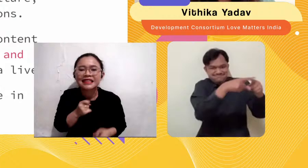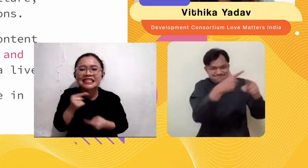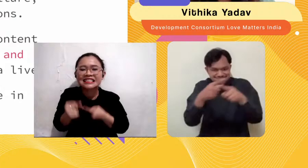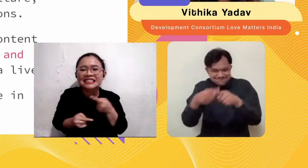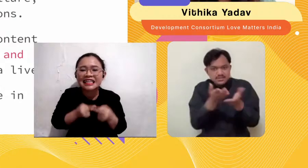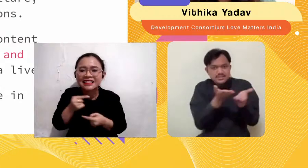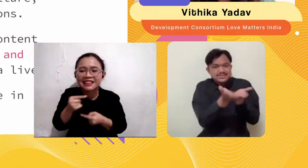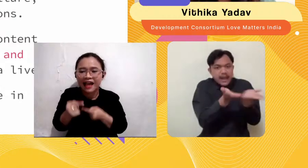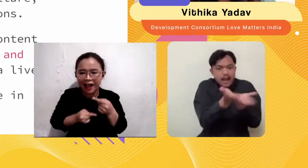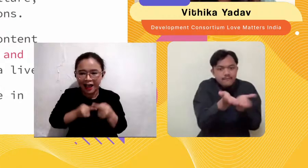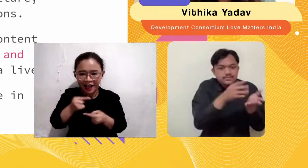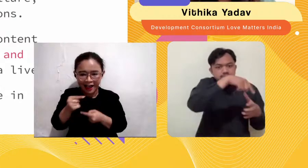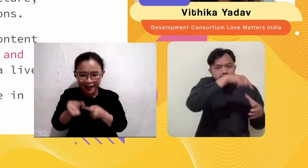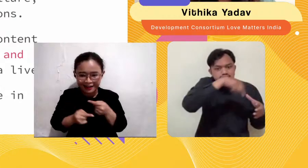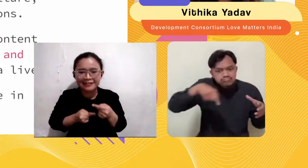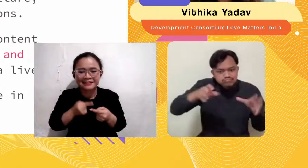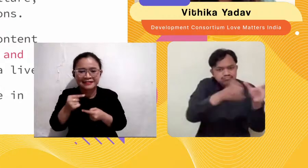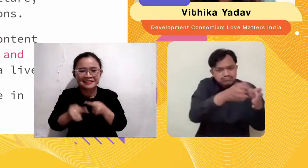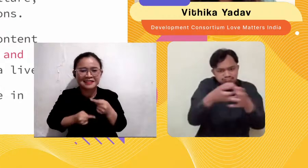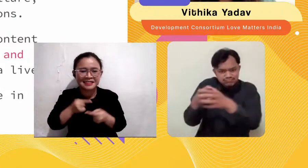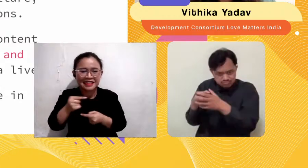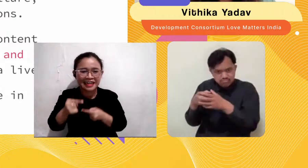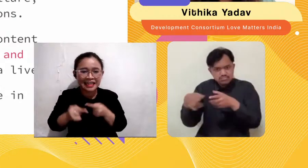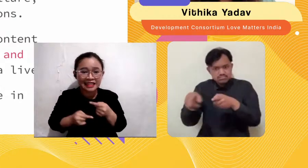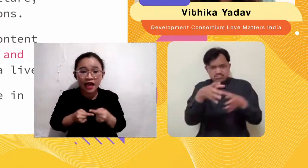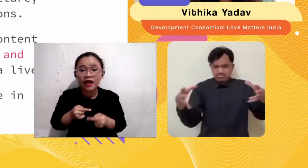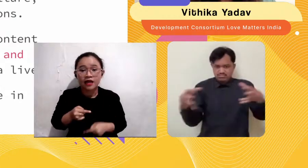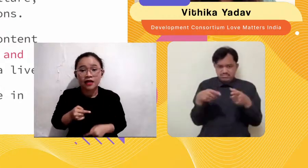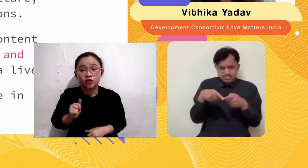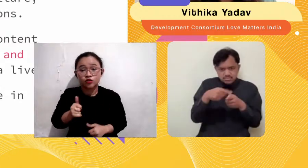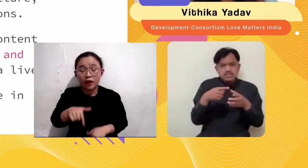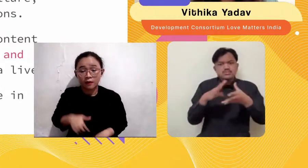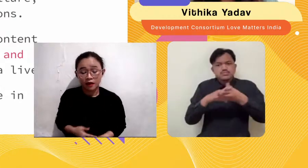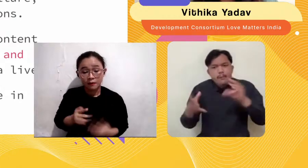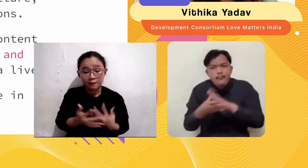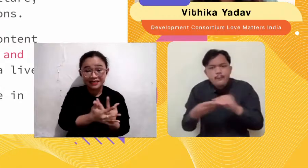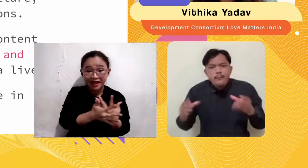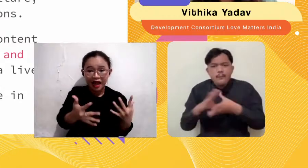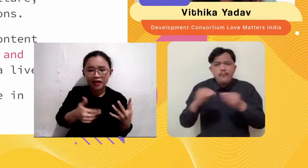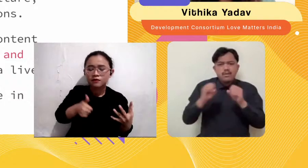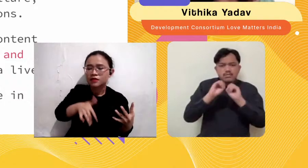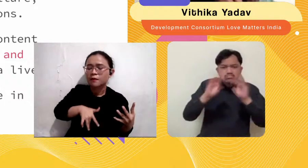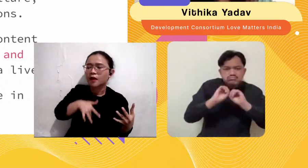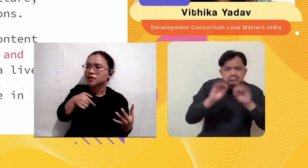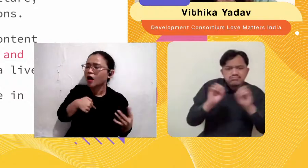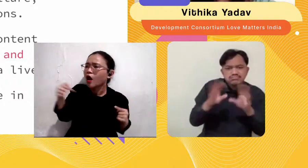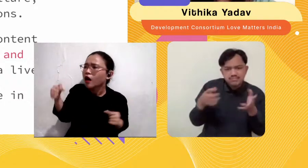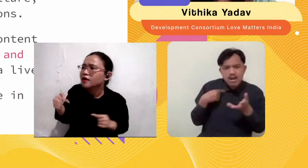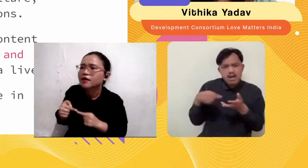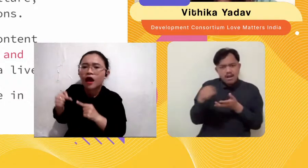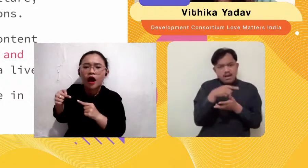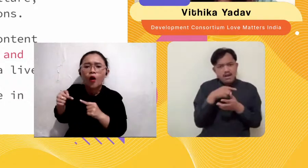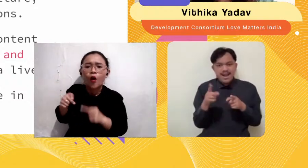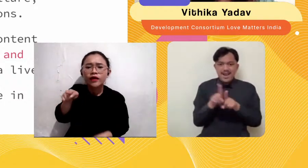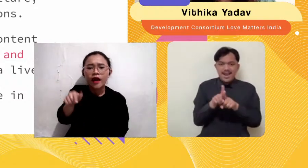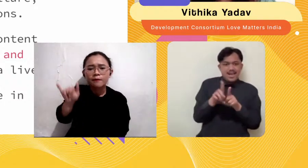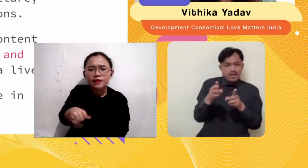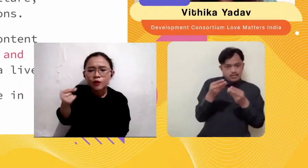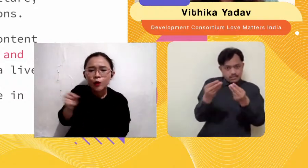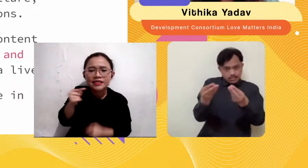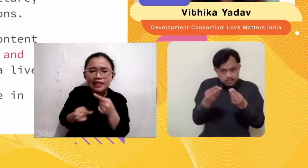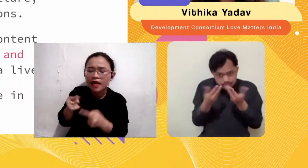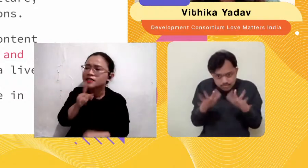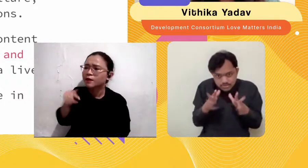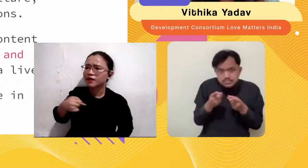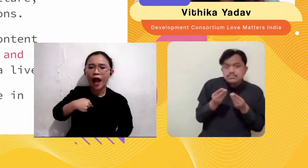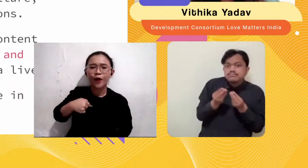something that connects emotionally with people, has been a very, very important aspect of our work. Also because this is how we are looking at